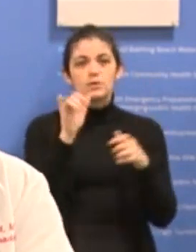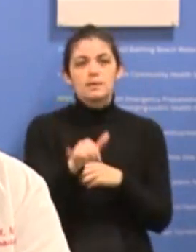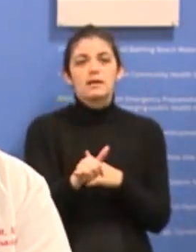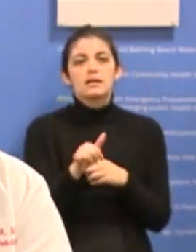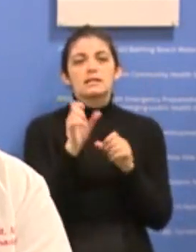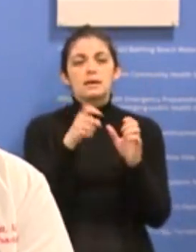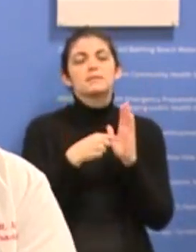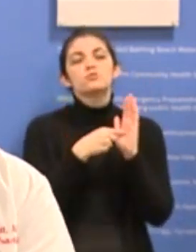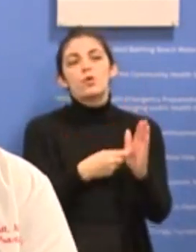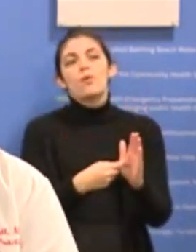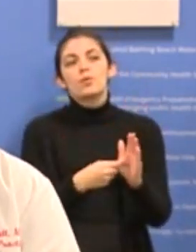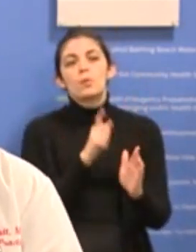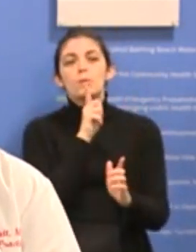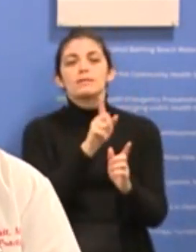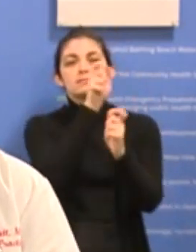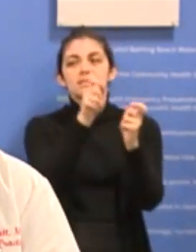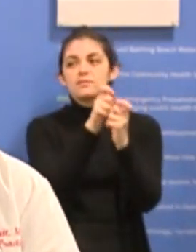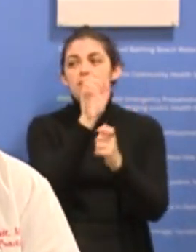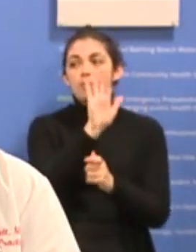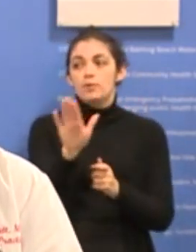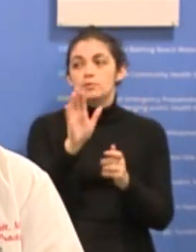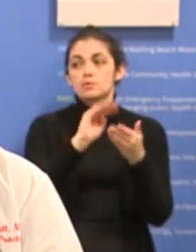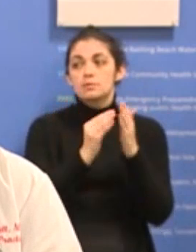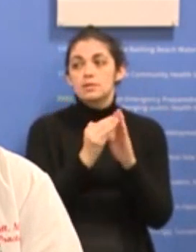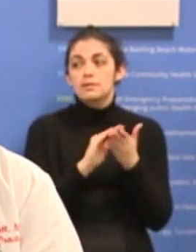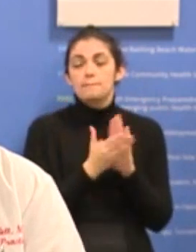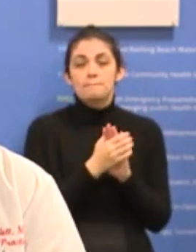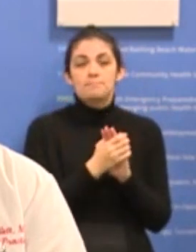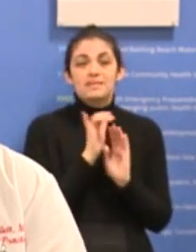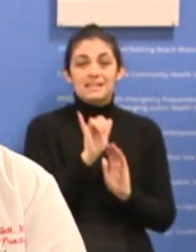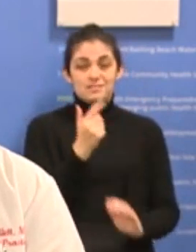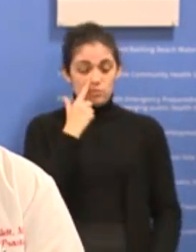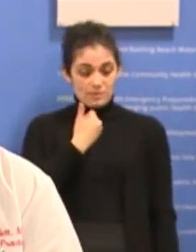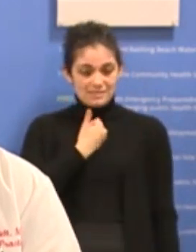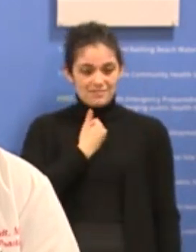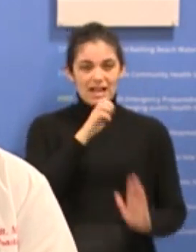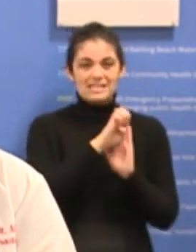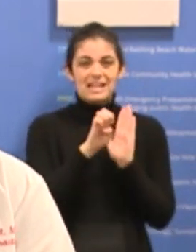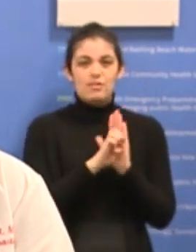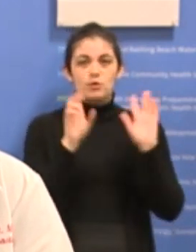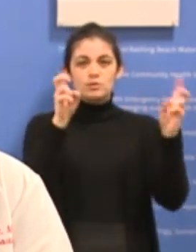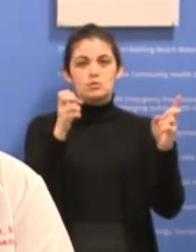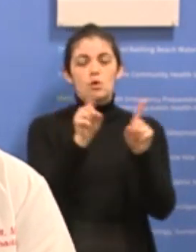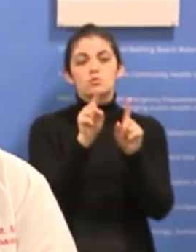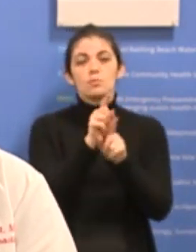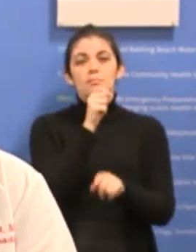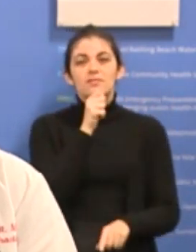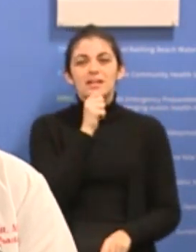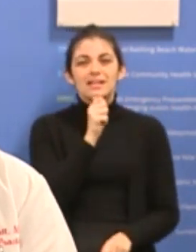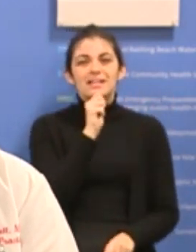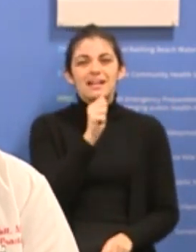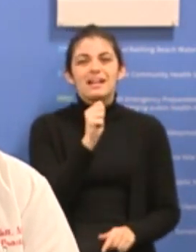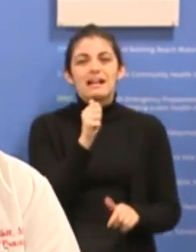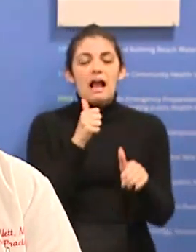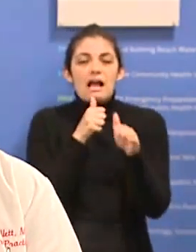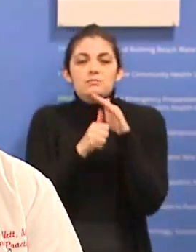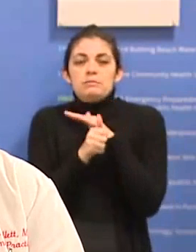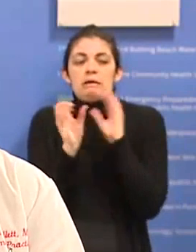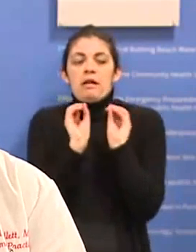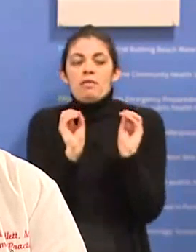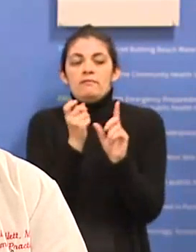then identify very specifically those communities. This is, for me, an ethical issue and a privacy issue. It is not about hiding anything